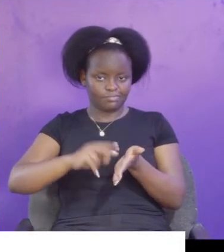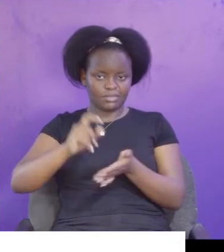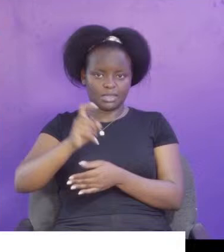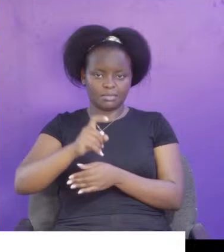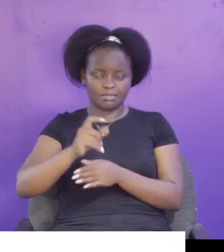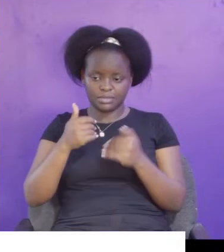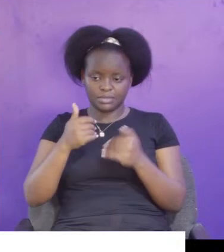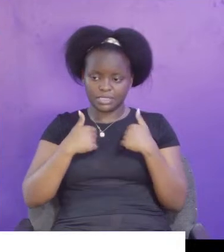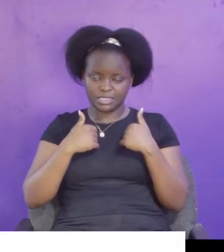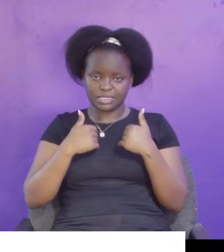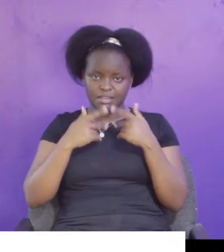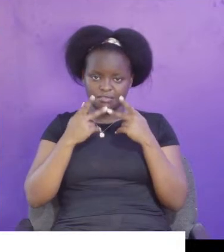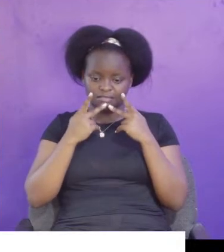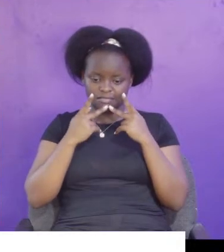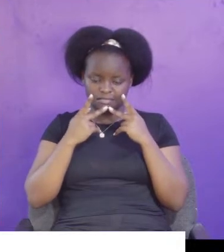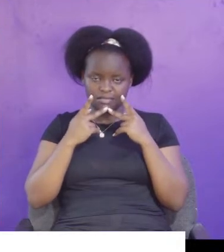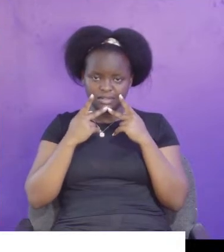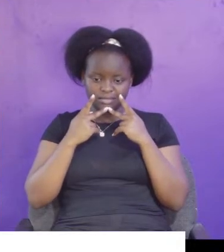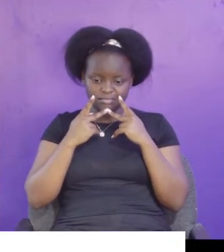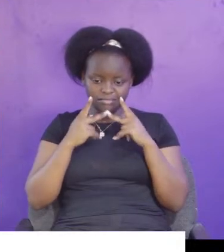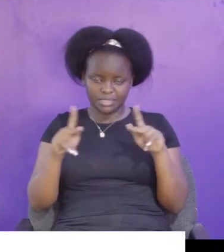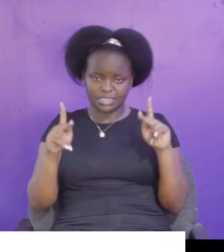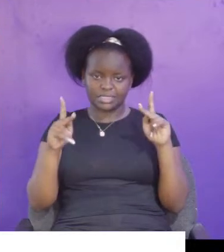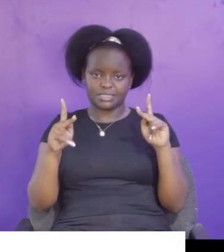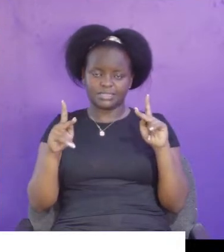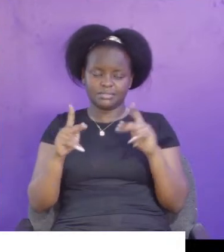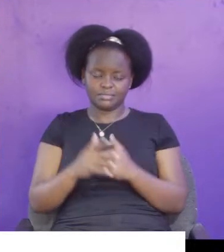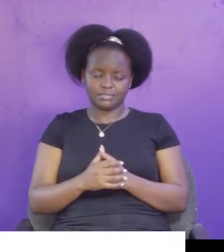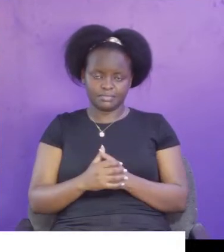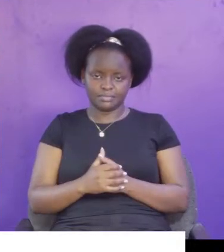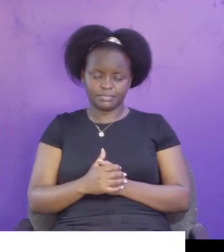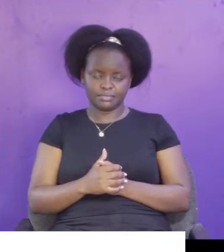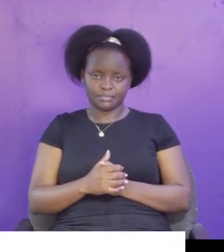repeat it to our Kenyans. We live in peace.